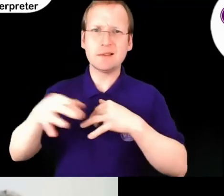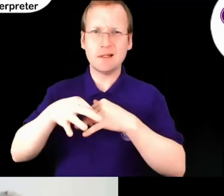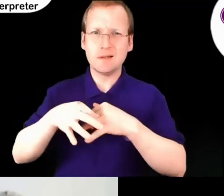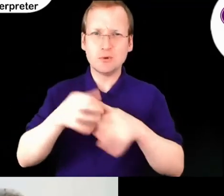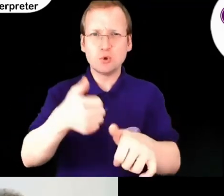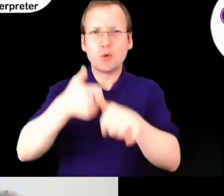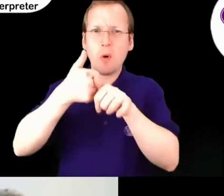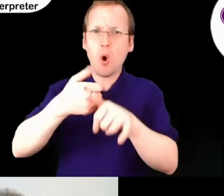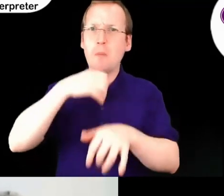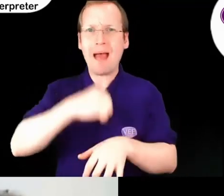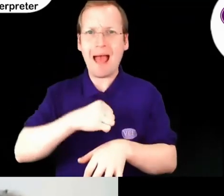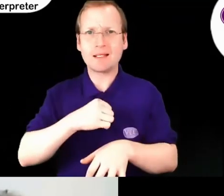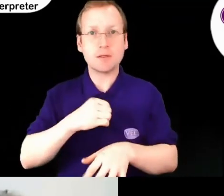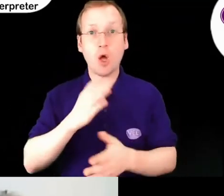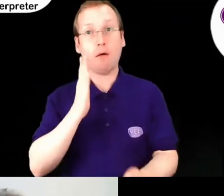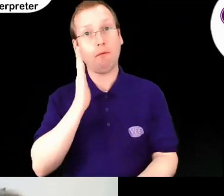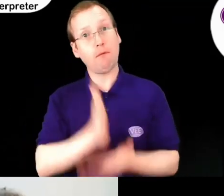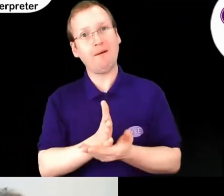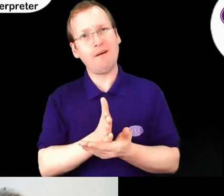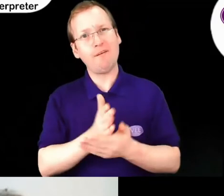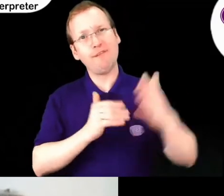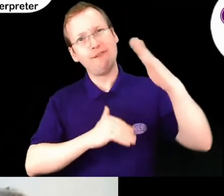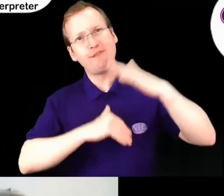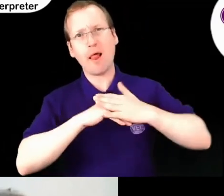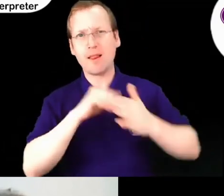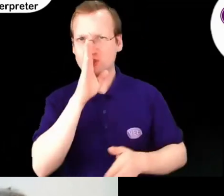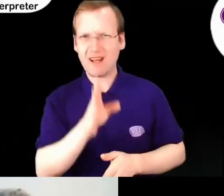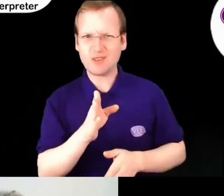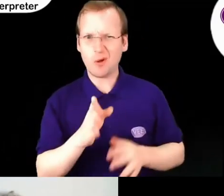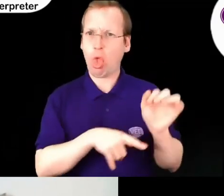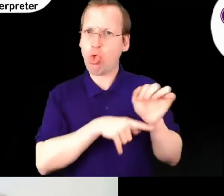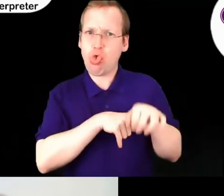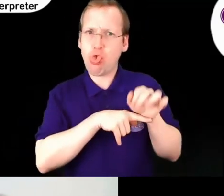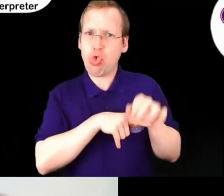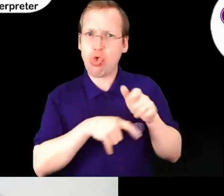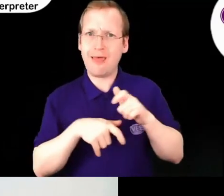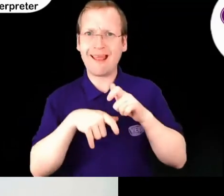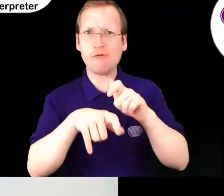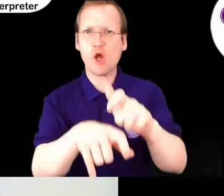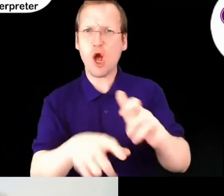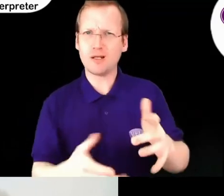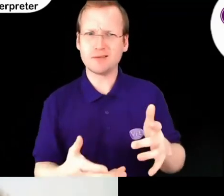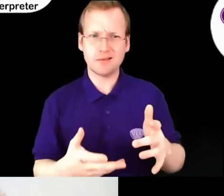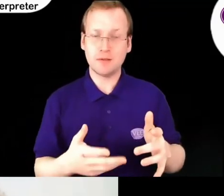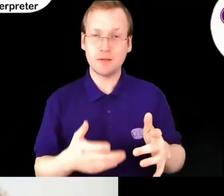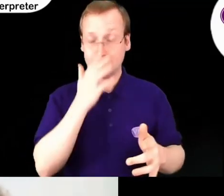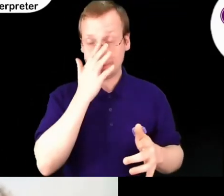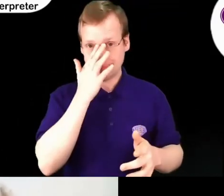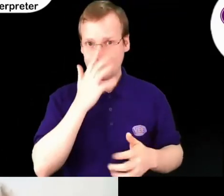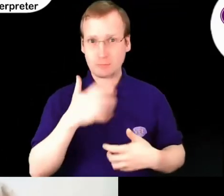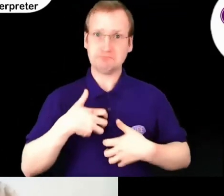men who weren't totally heterosexual so that they could kid on being what they were not. Well, from then on, the